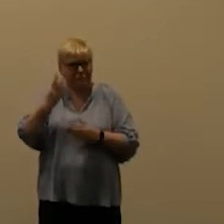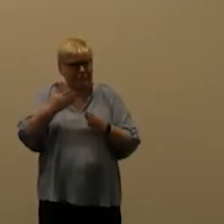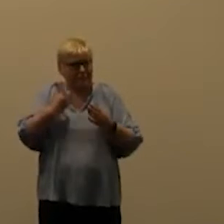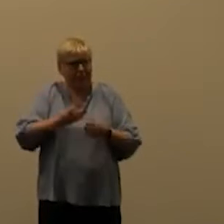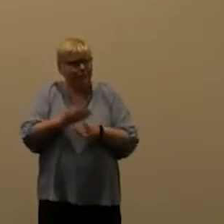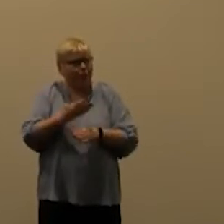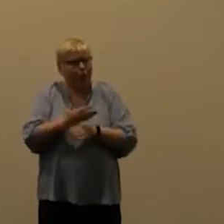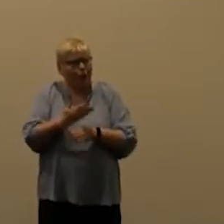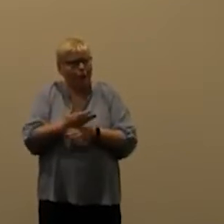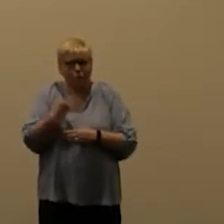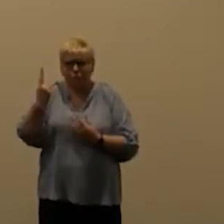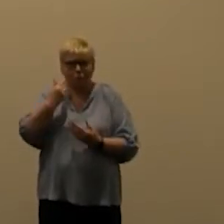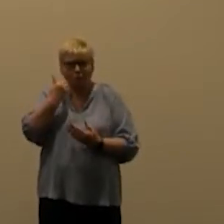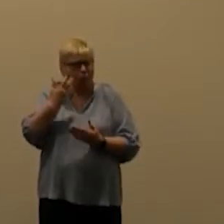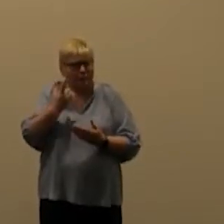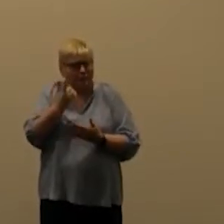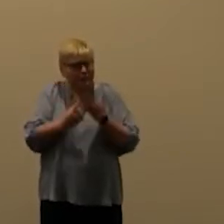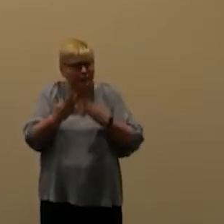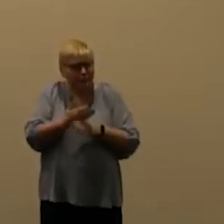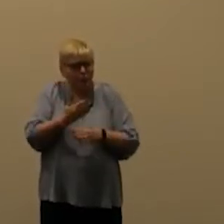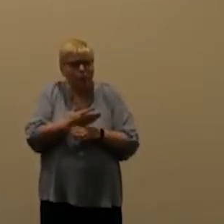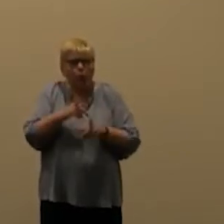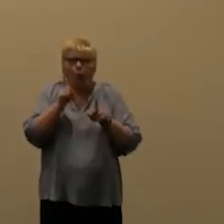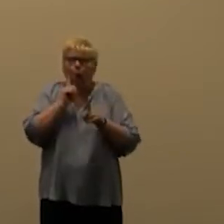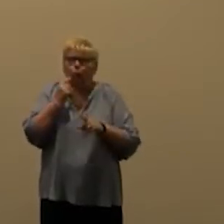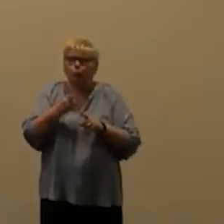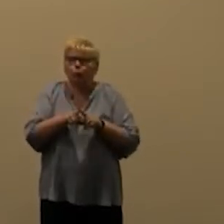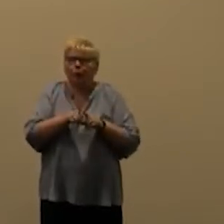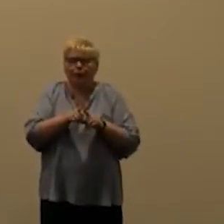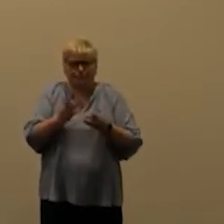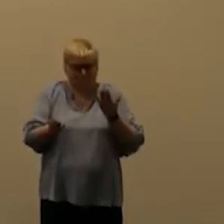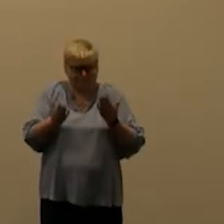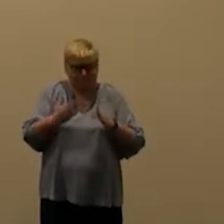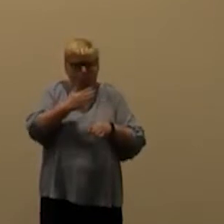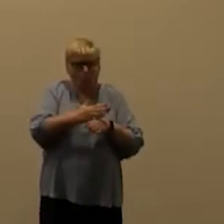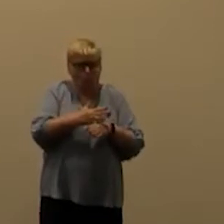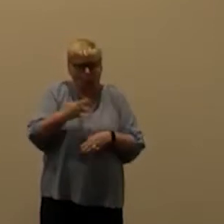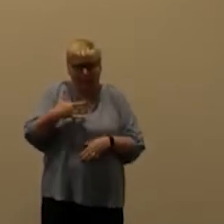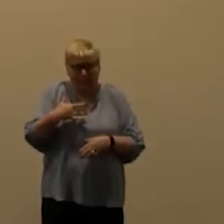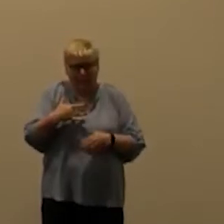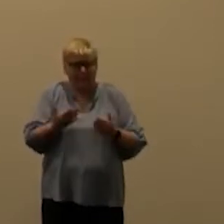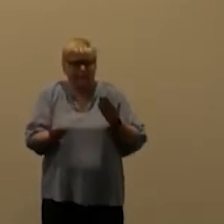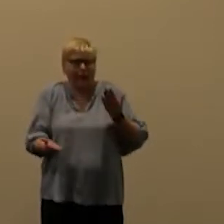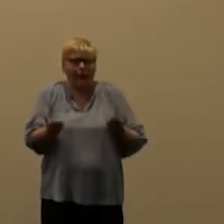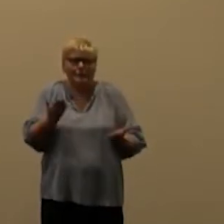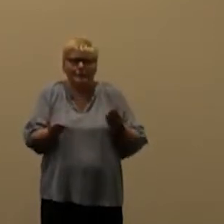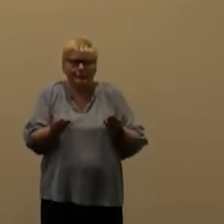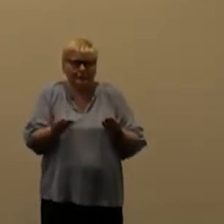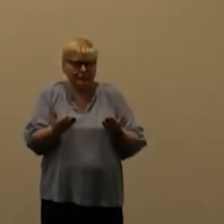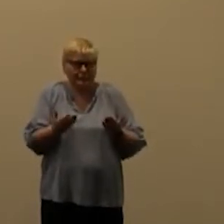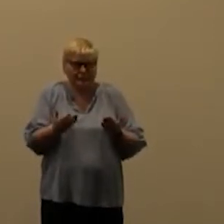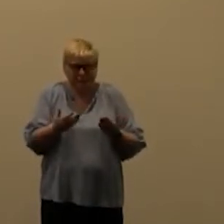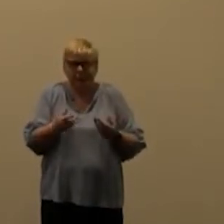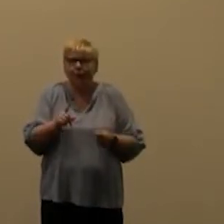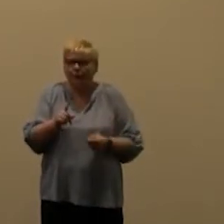those entrepreneurs for me. And also in terms of pioneering that work-life balance, finding that balance between both of them. And